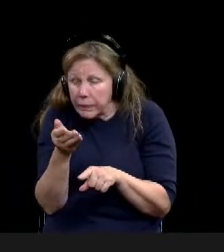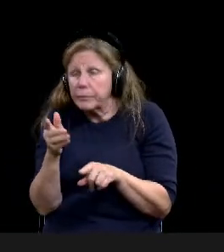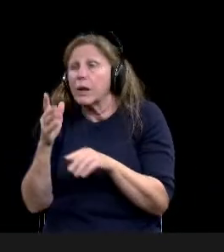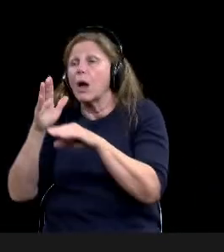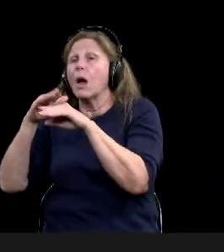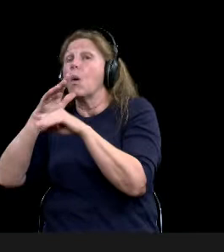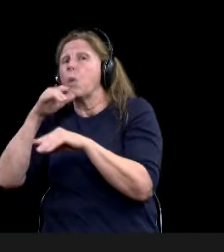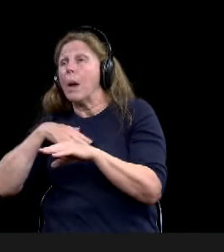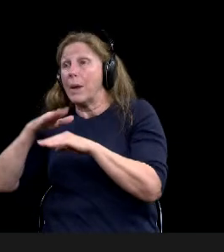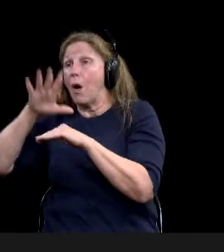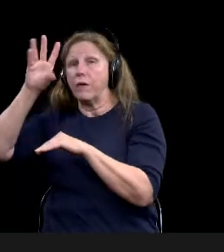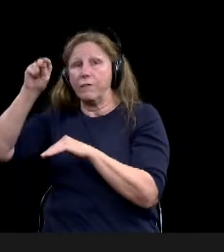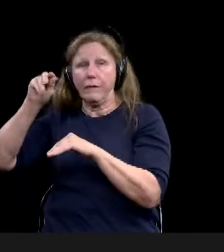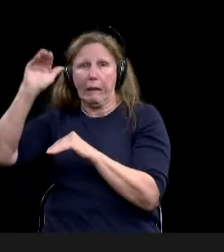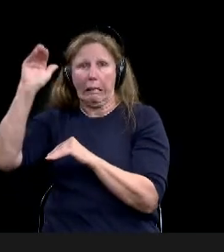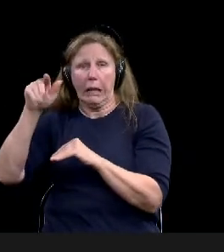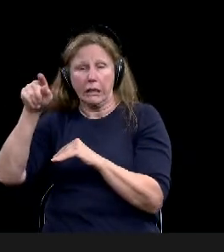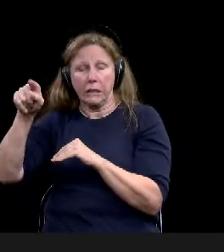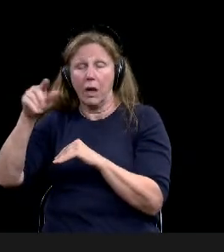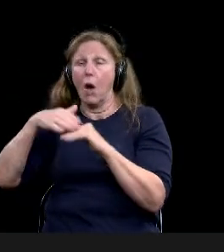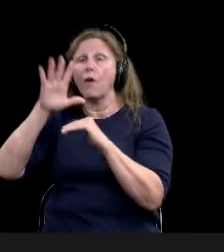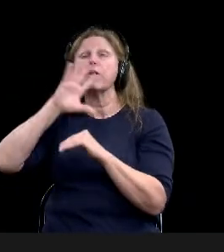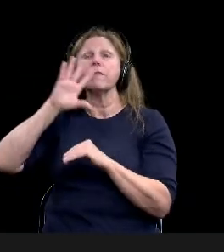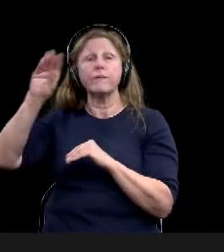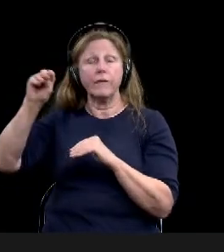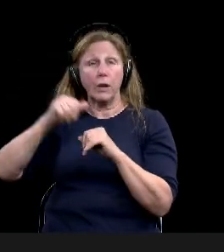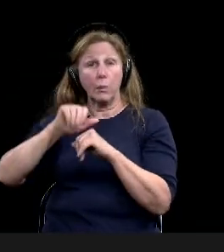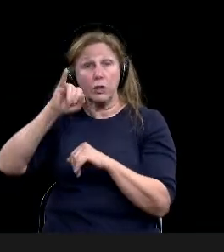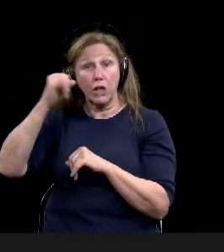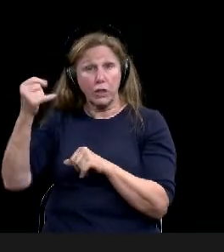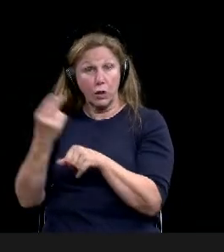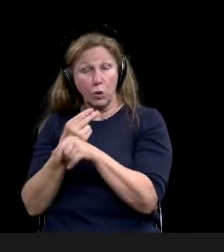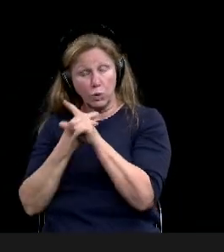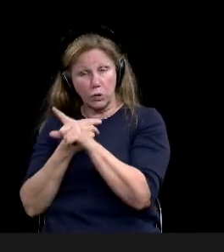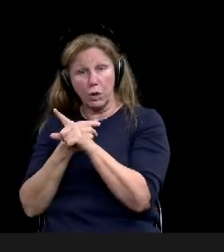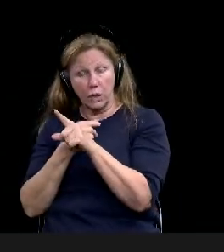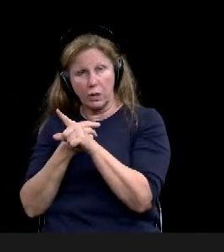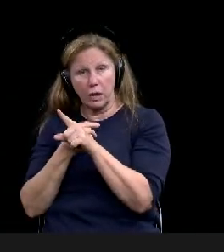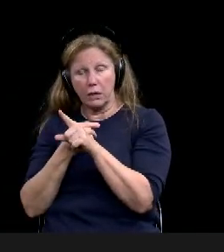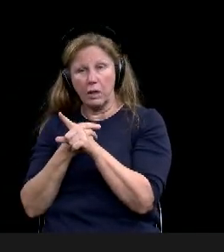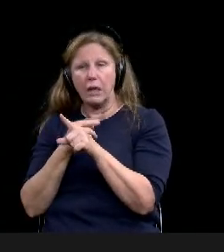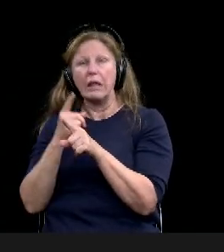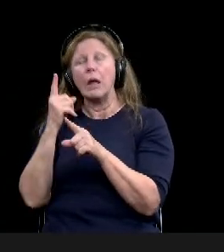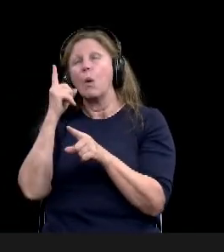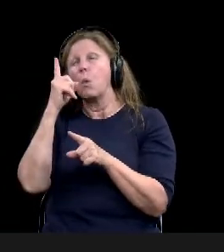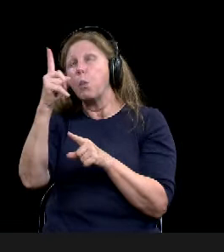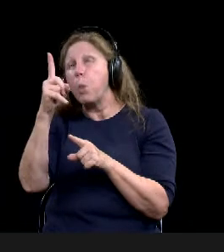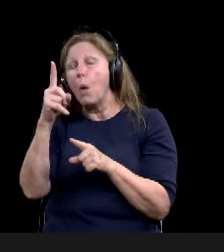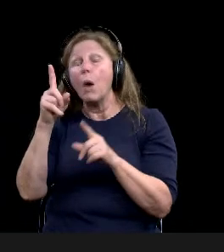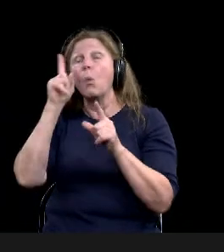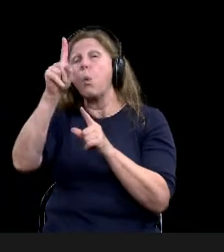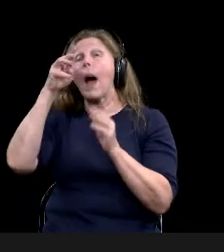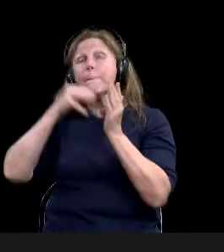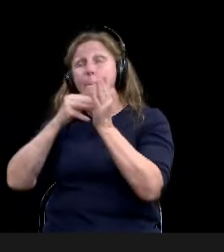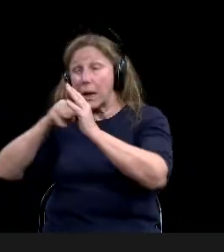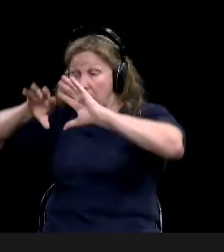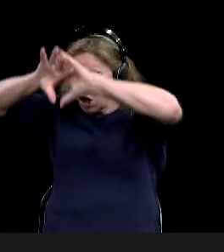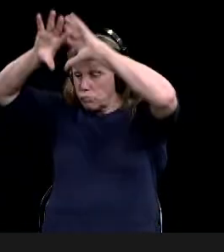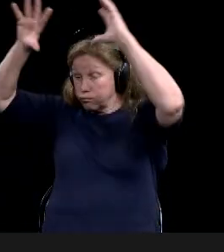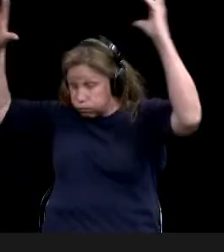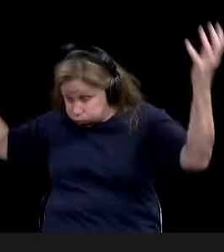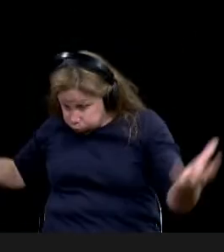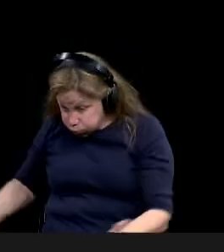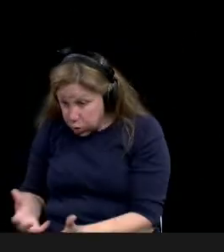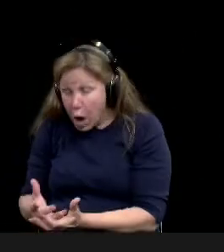1 in a million chance of having cerebral vein thrombosis. So I like the way the CDC put it.